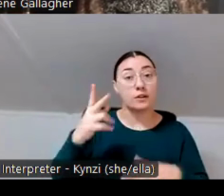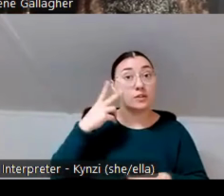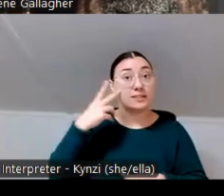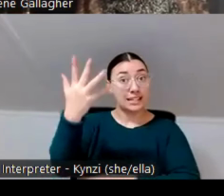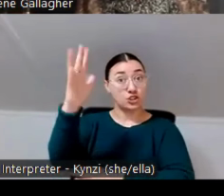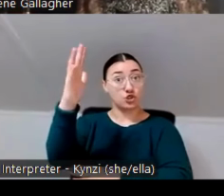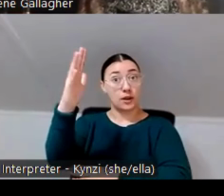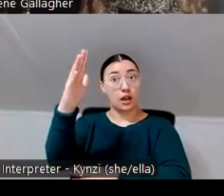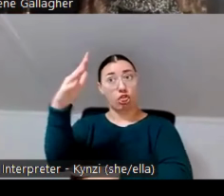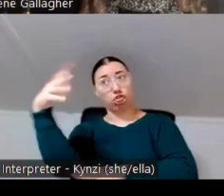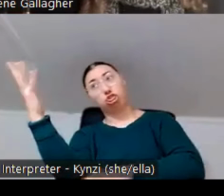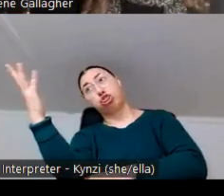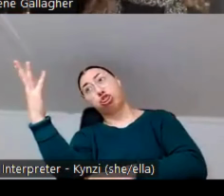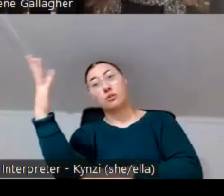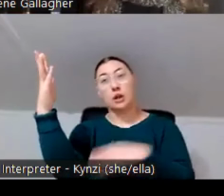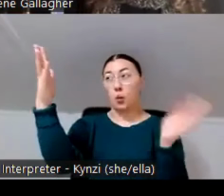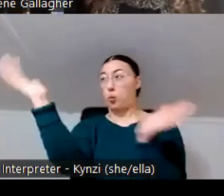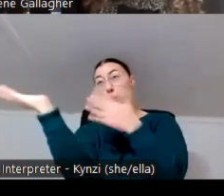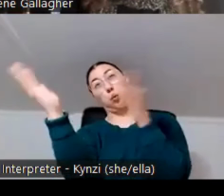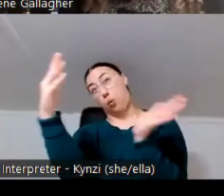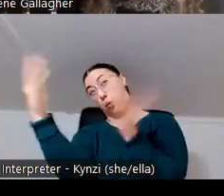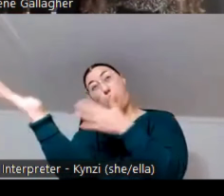branches or flags blowing in the wind.